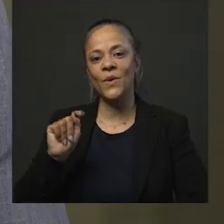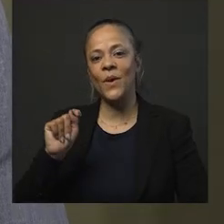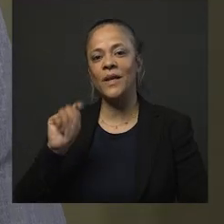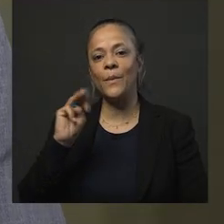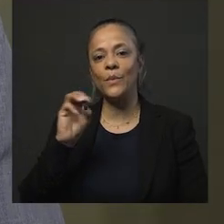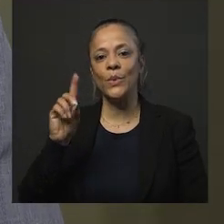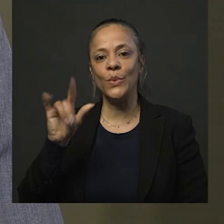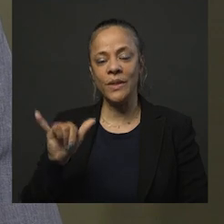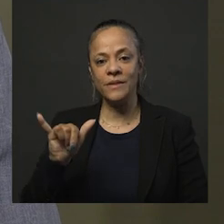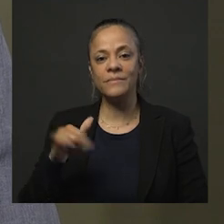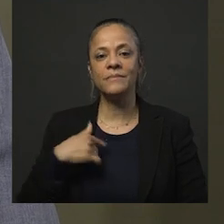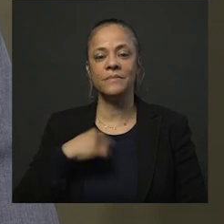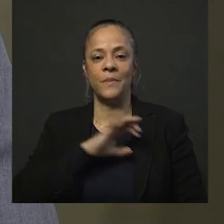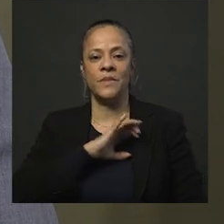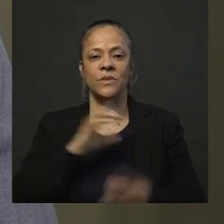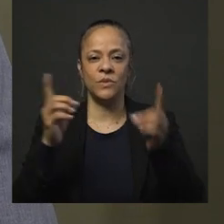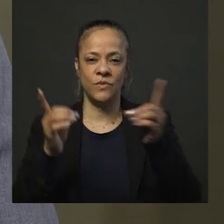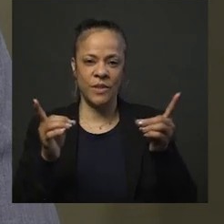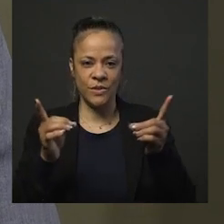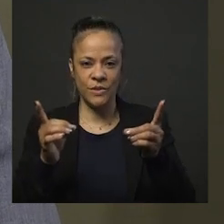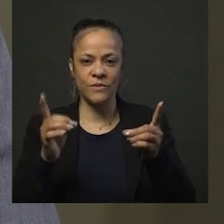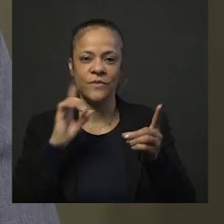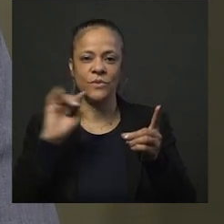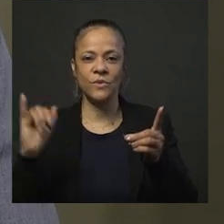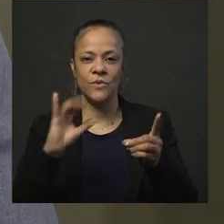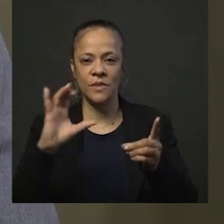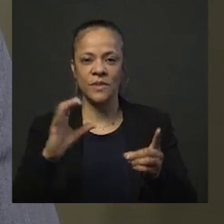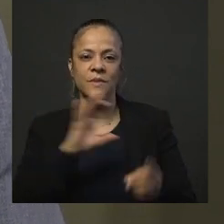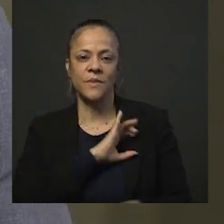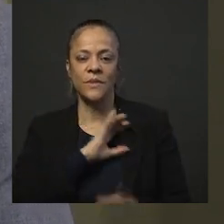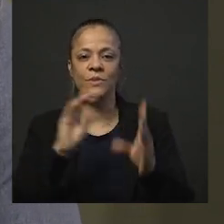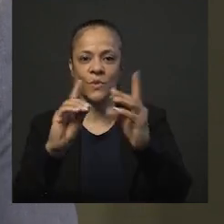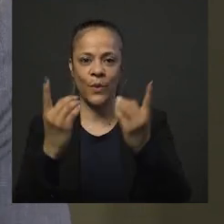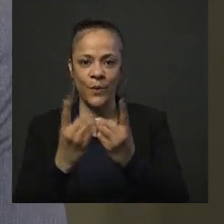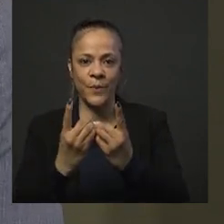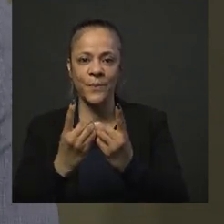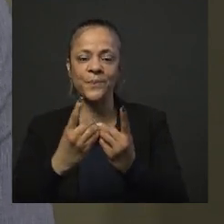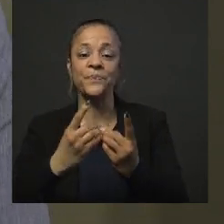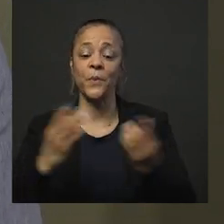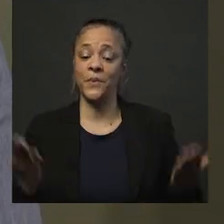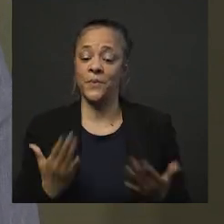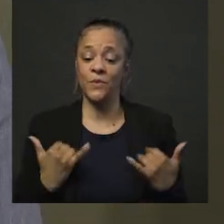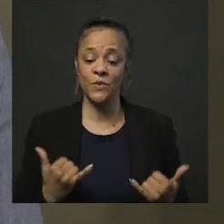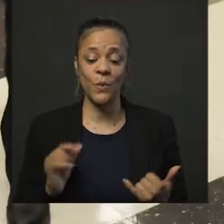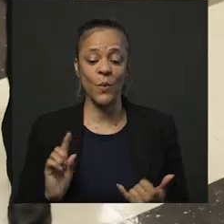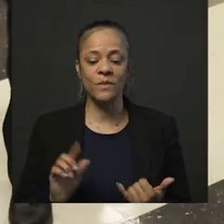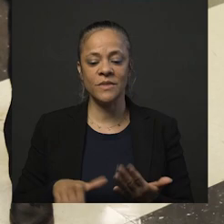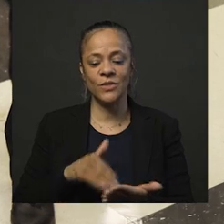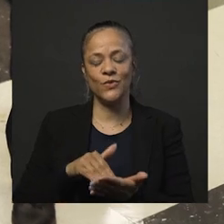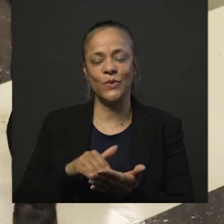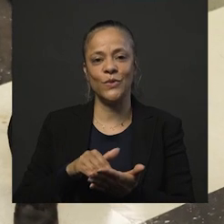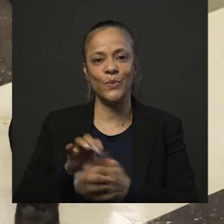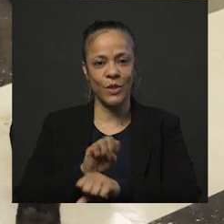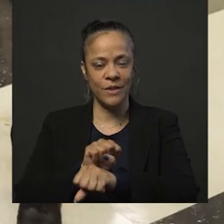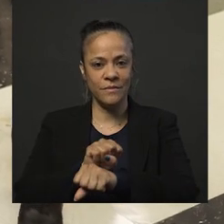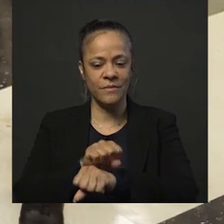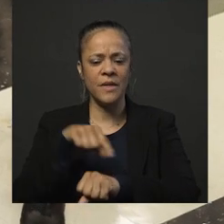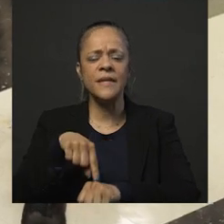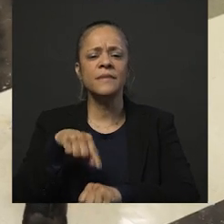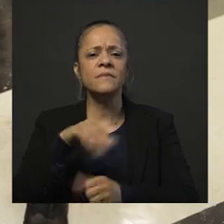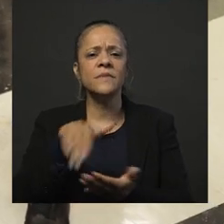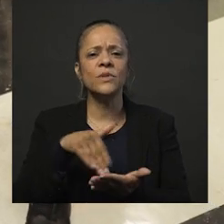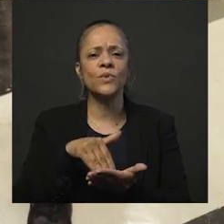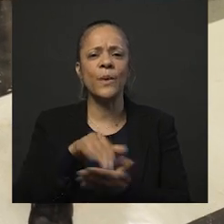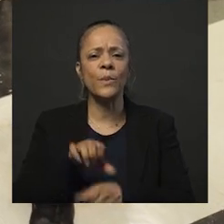Hi, my name is Tawana Moody. I'm the Police Director of the Jersey City Police Department, and we're here today at Centralized Booking.